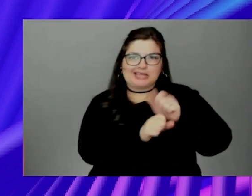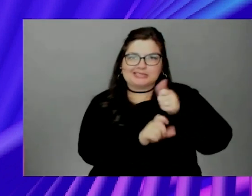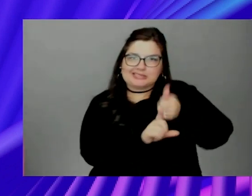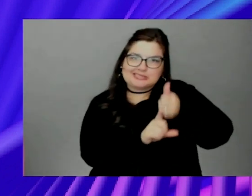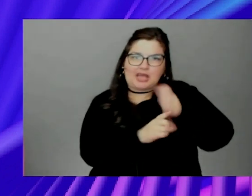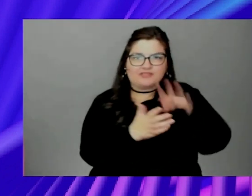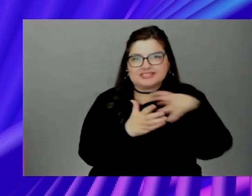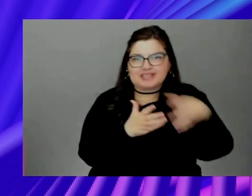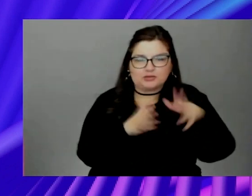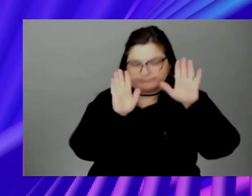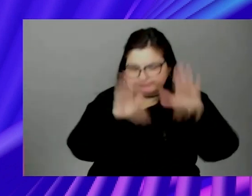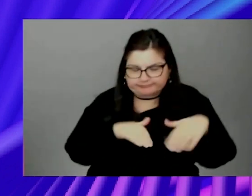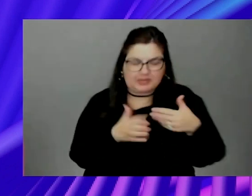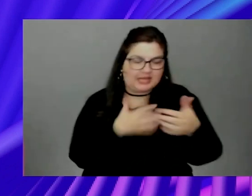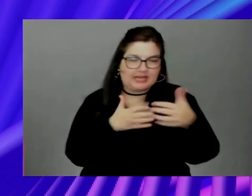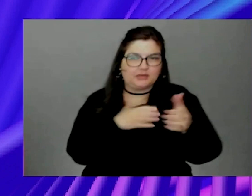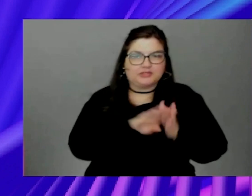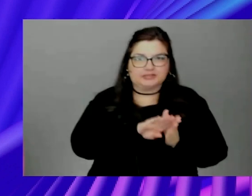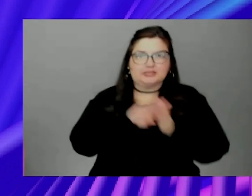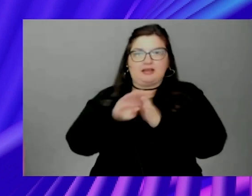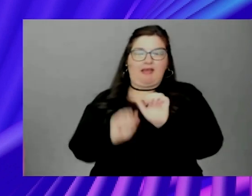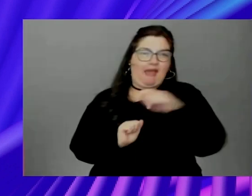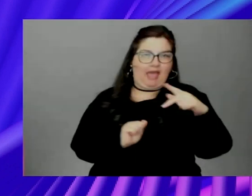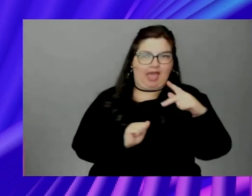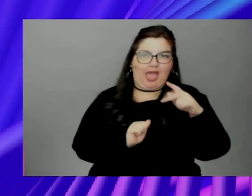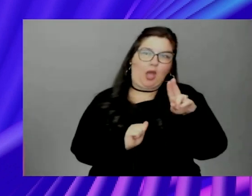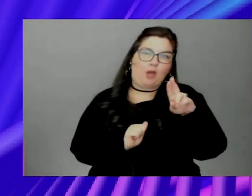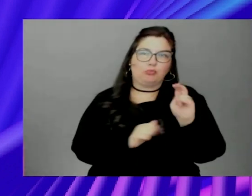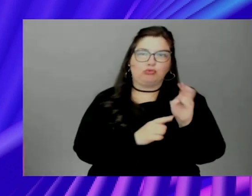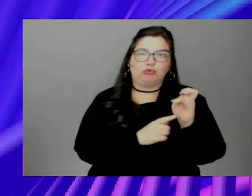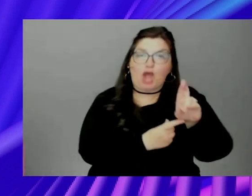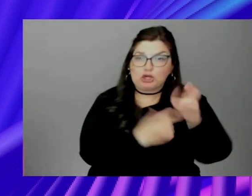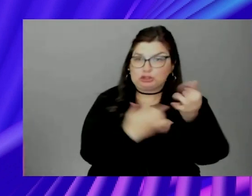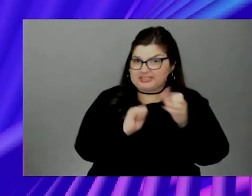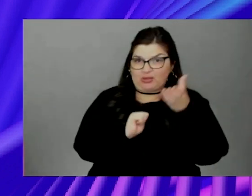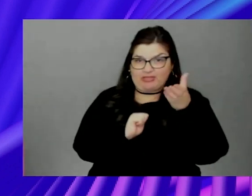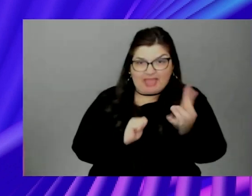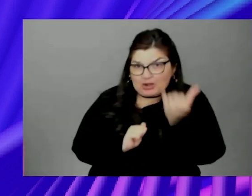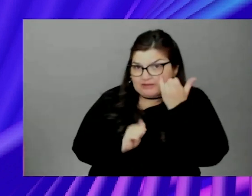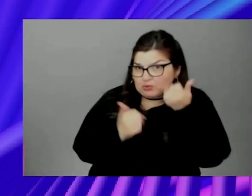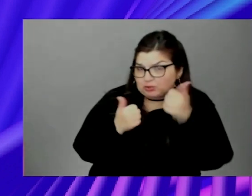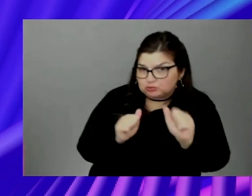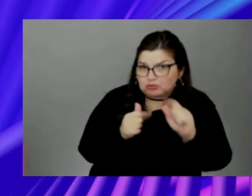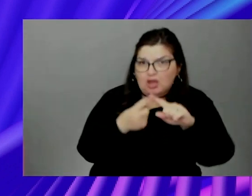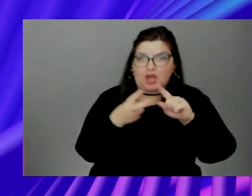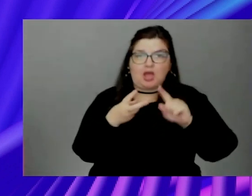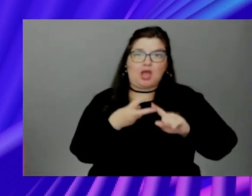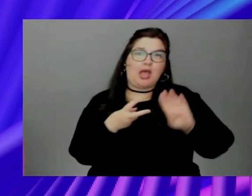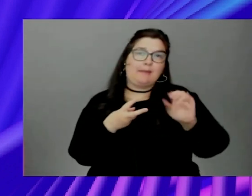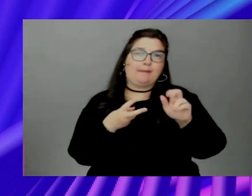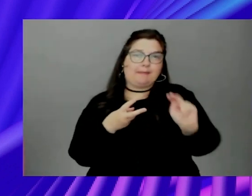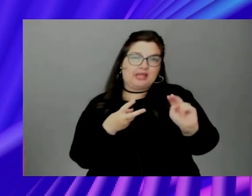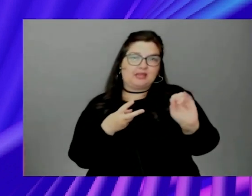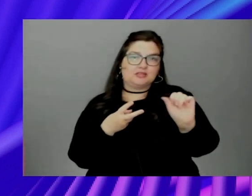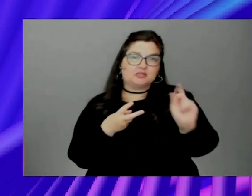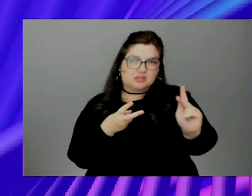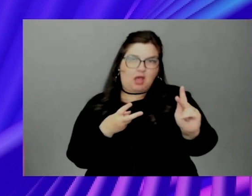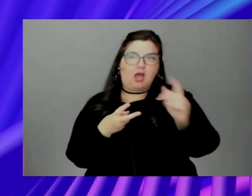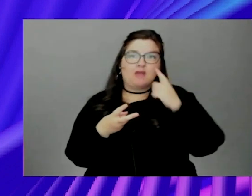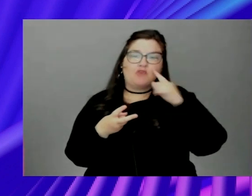But again, like we have App Runner still here. If you want to try App Runner. And there's Beanstalk as well, both Beanstalk for Linux or